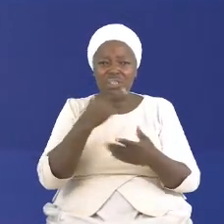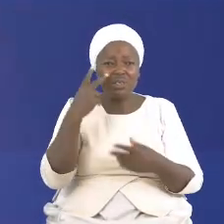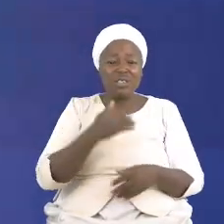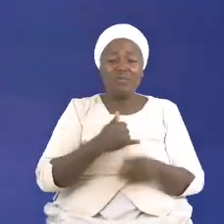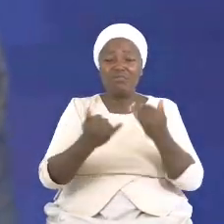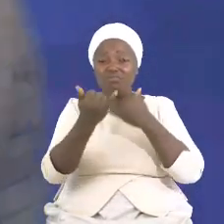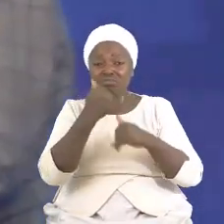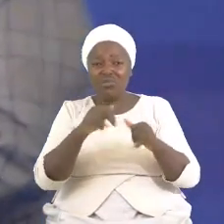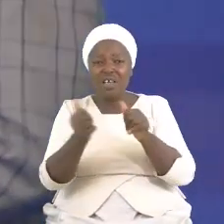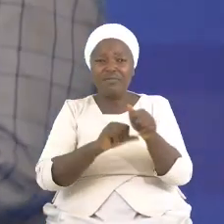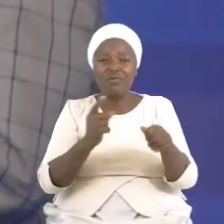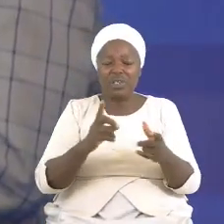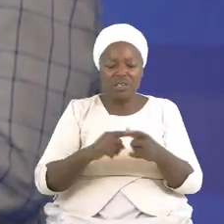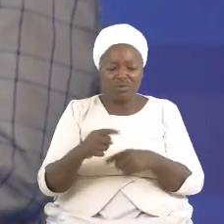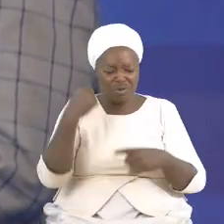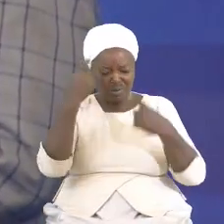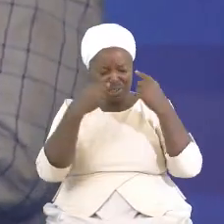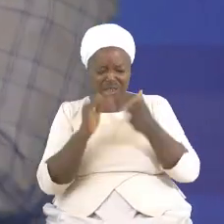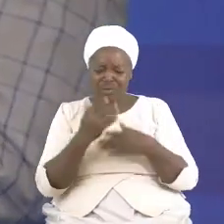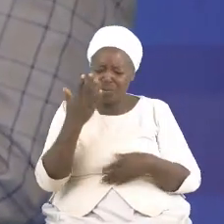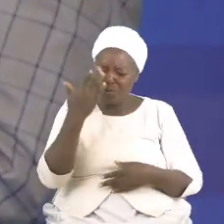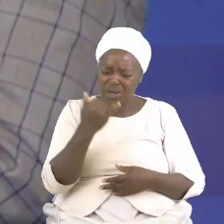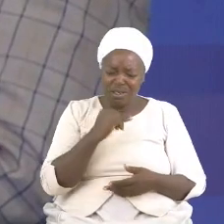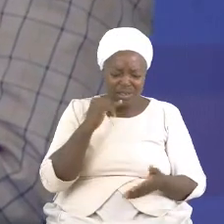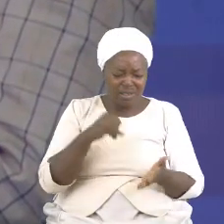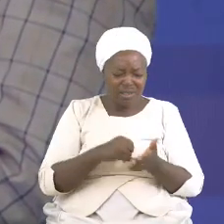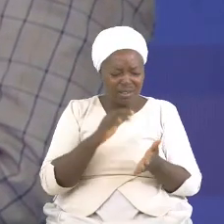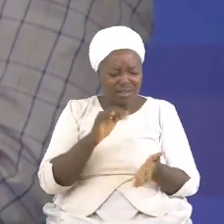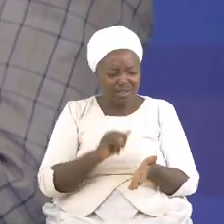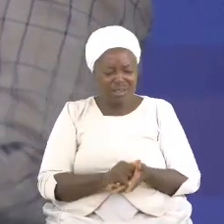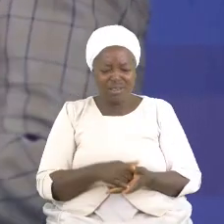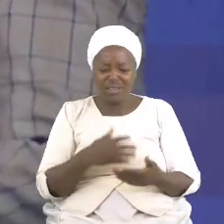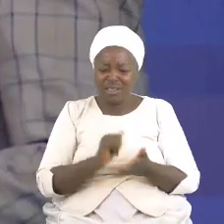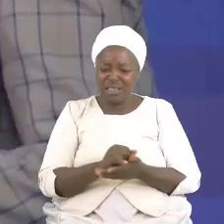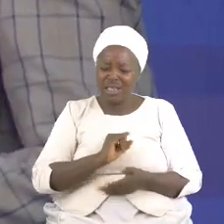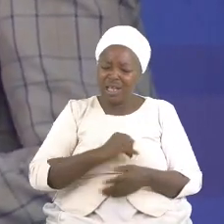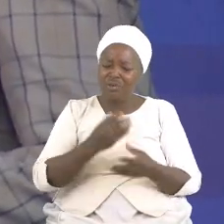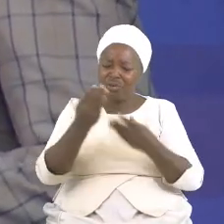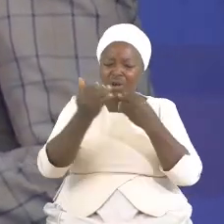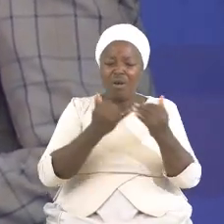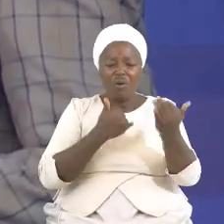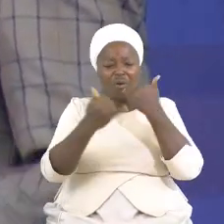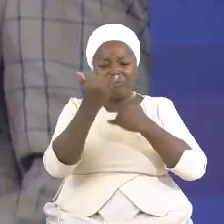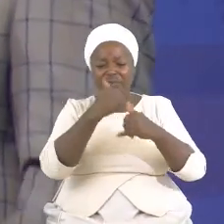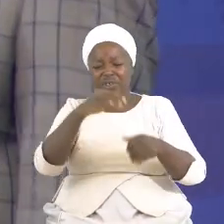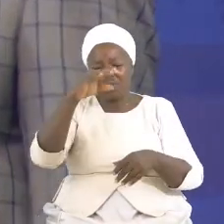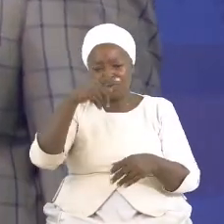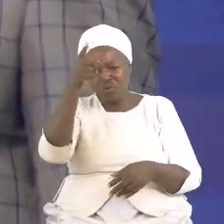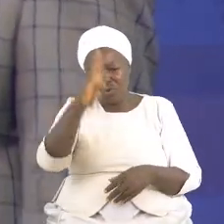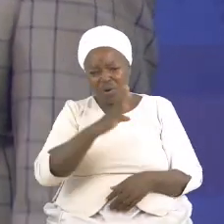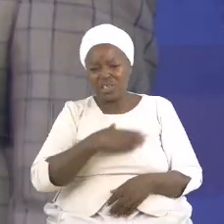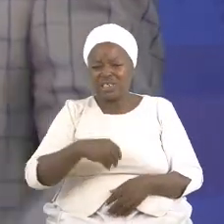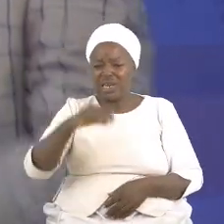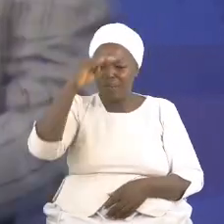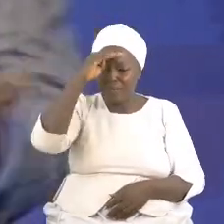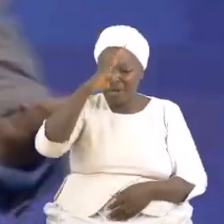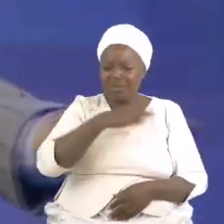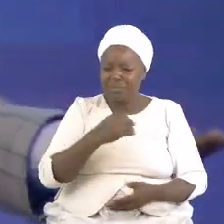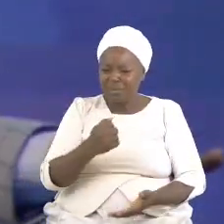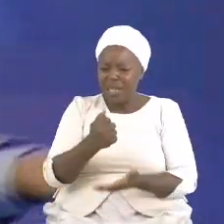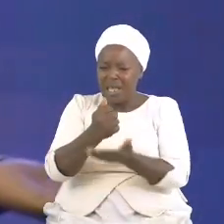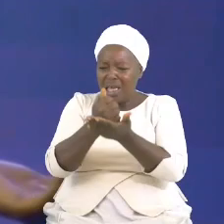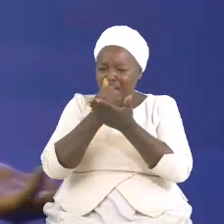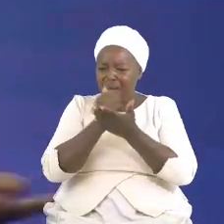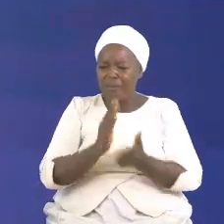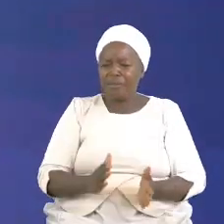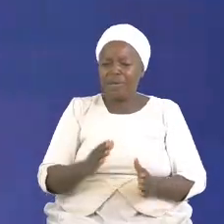You say, why is it I offend God, I offend man, I offend my helpers, I offend